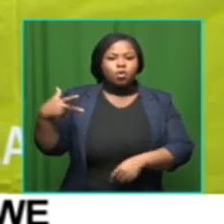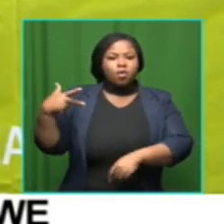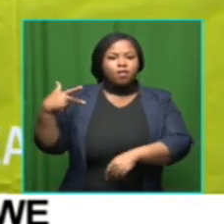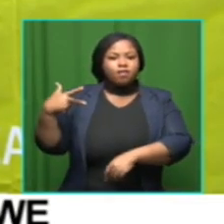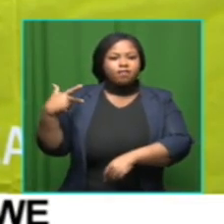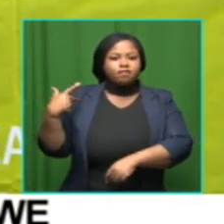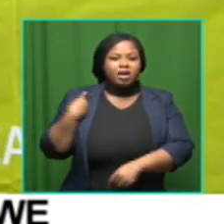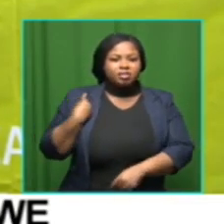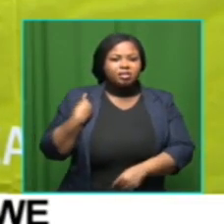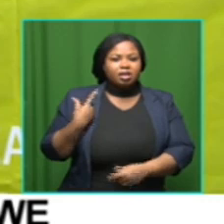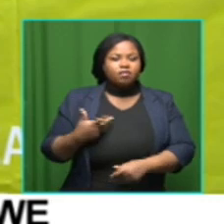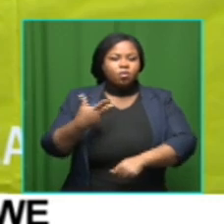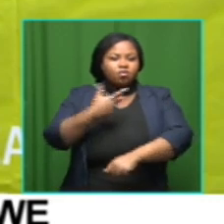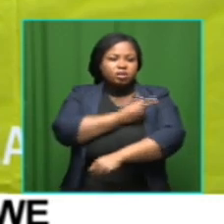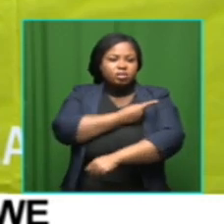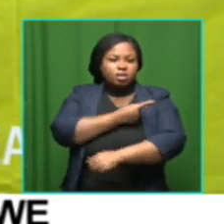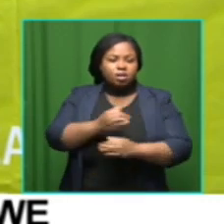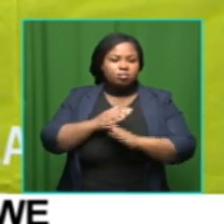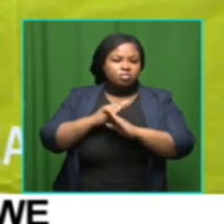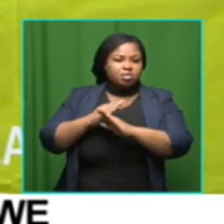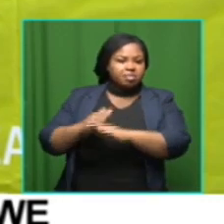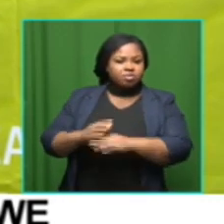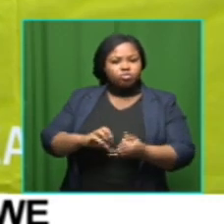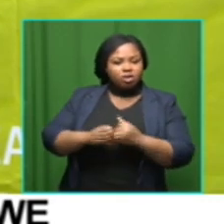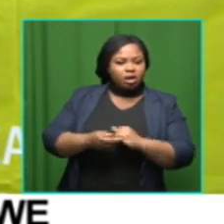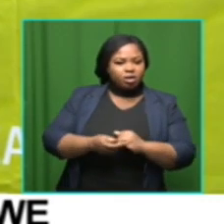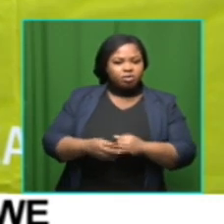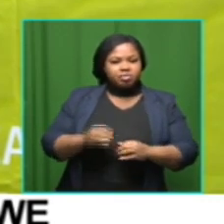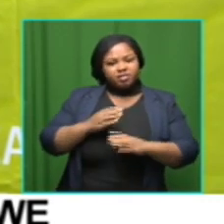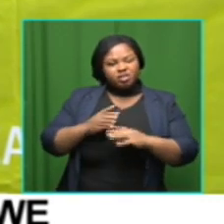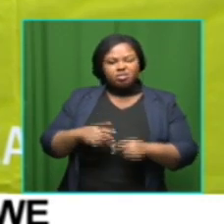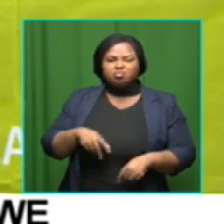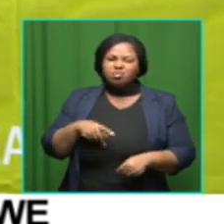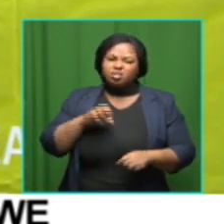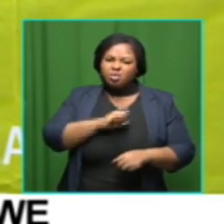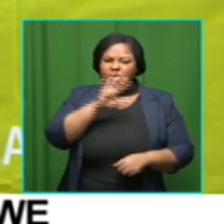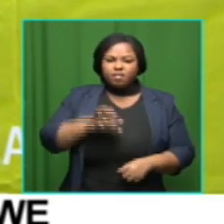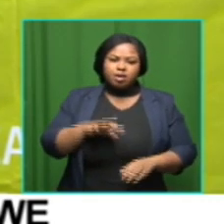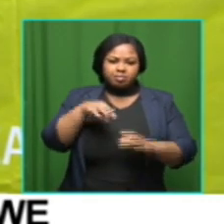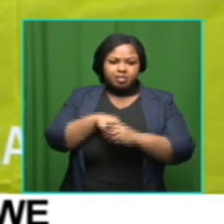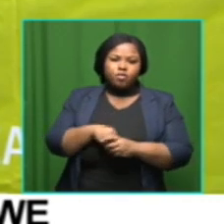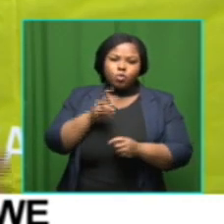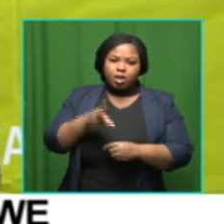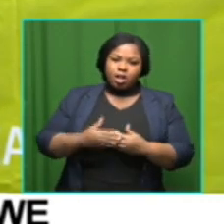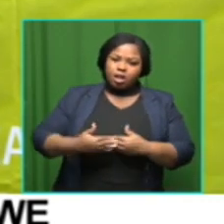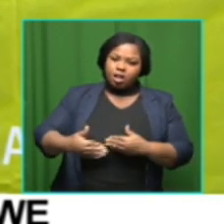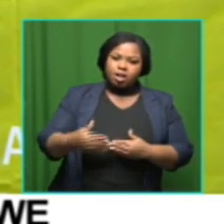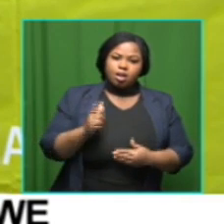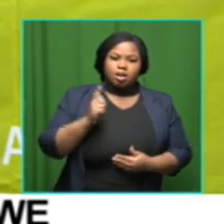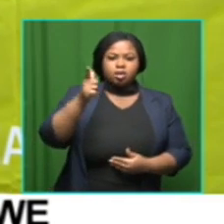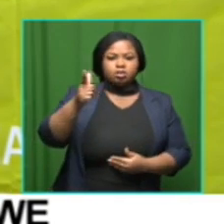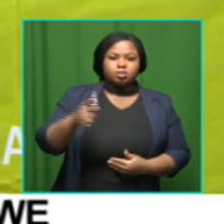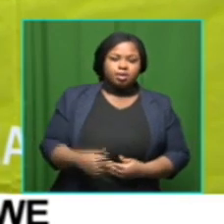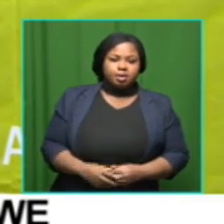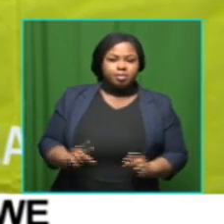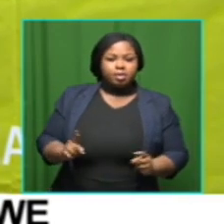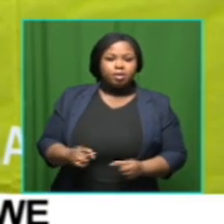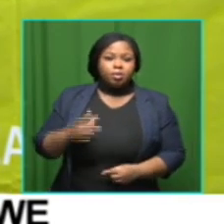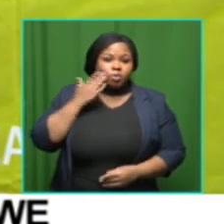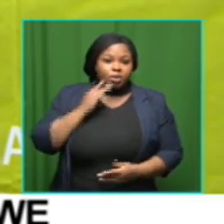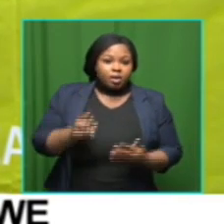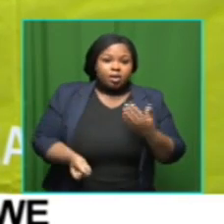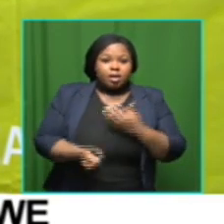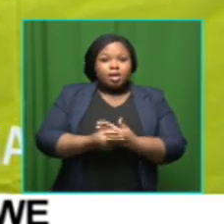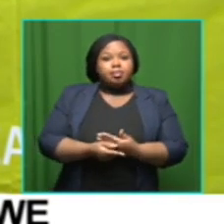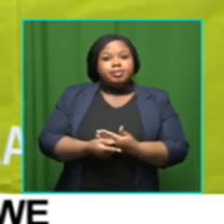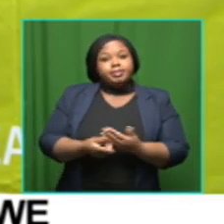So all of this we're going to be participating in as South Africa, as it were. But by the time we get to the other side, we want